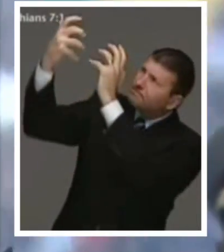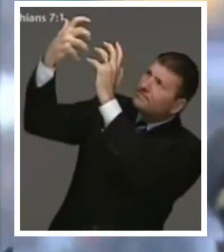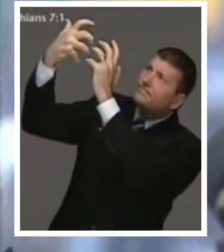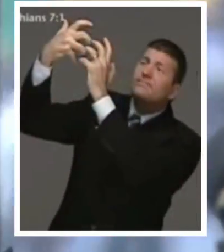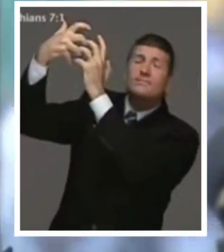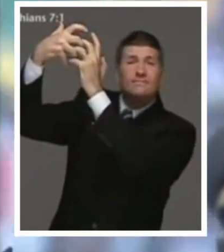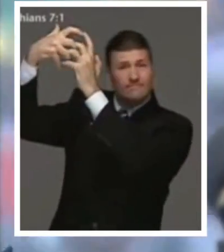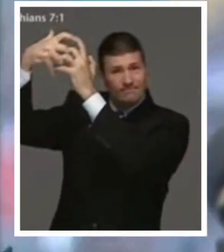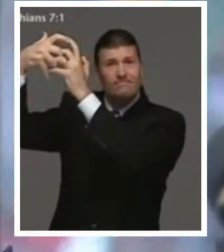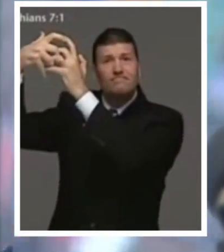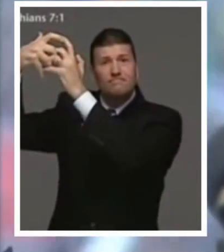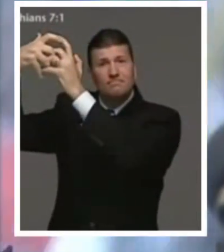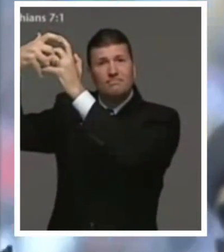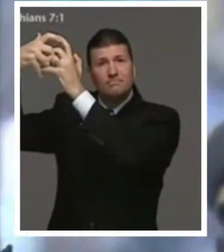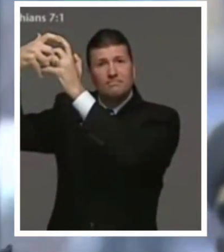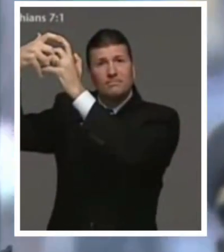father.